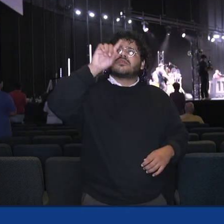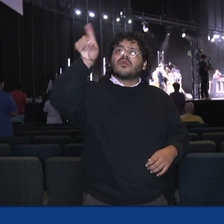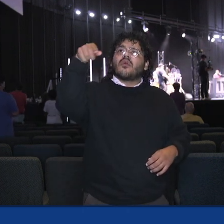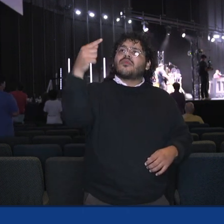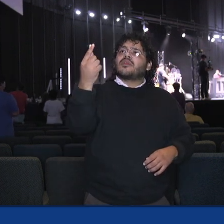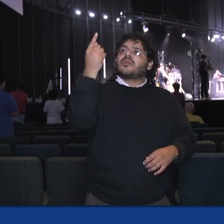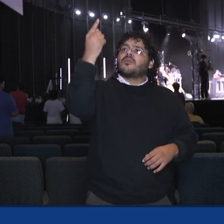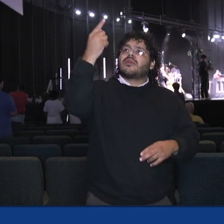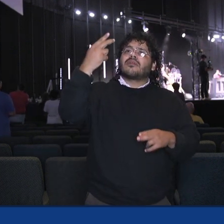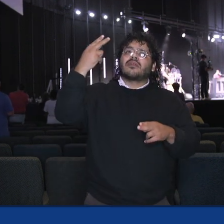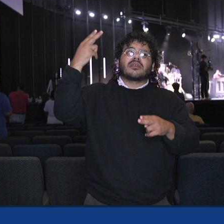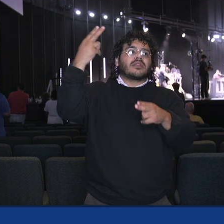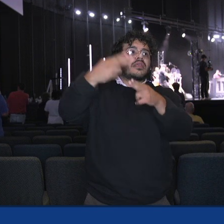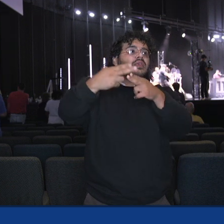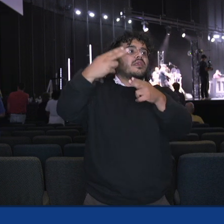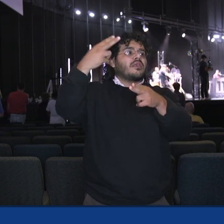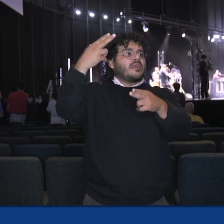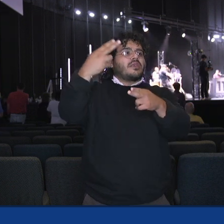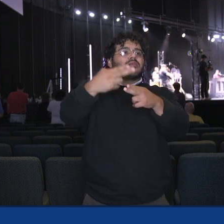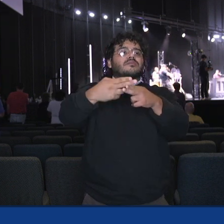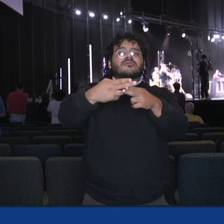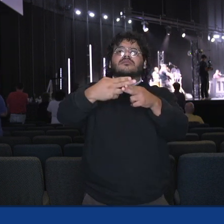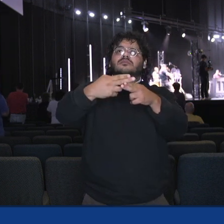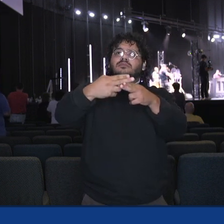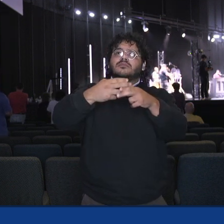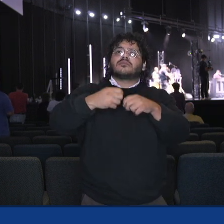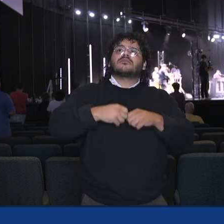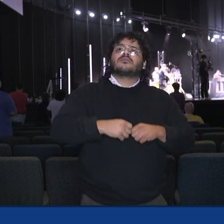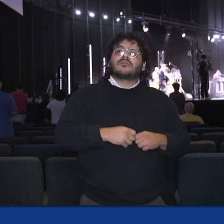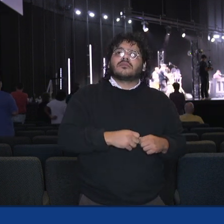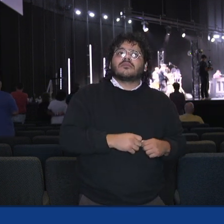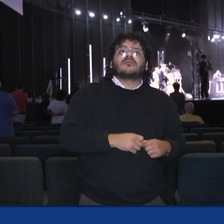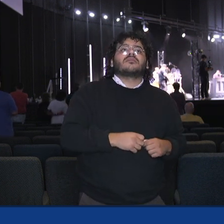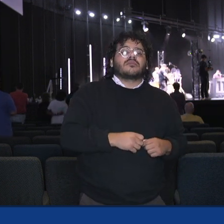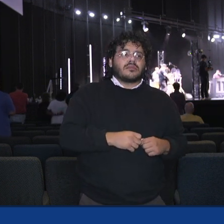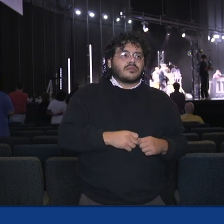There is only one name.